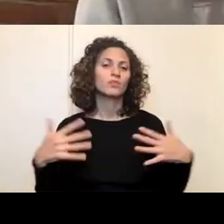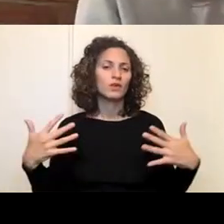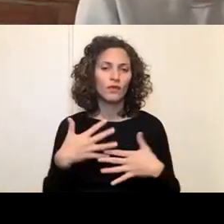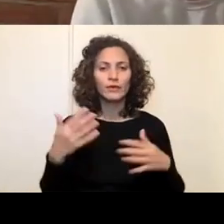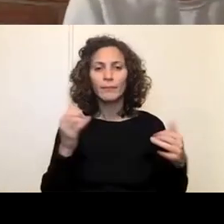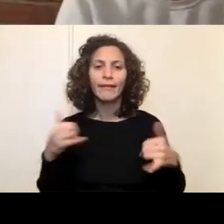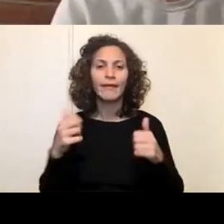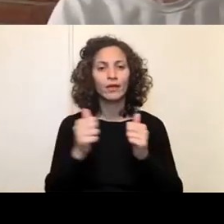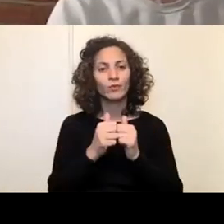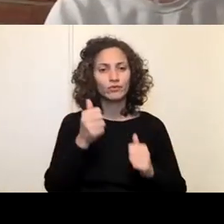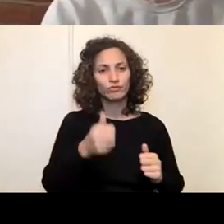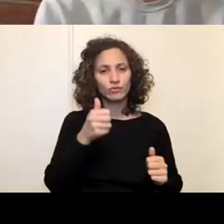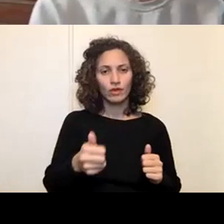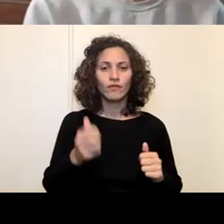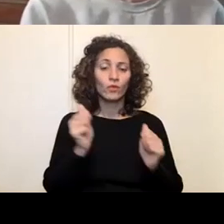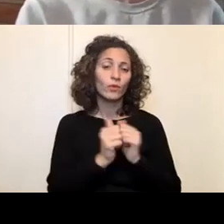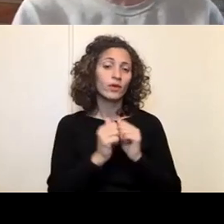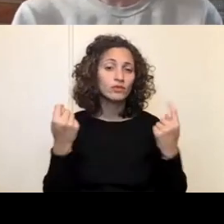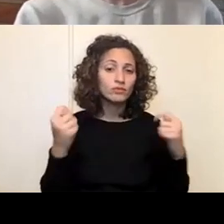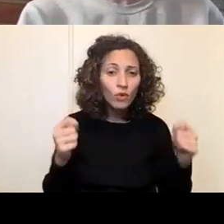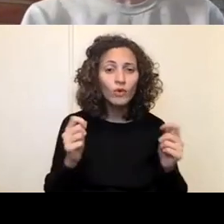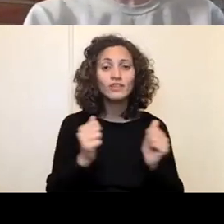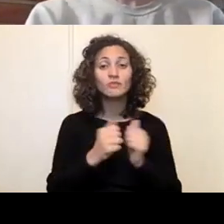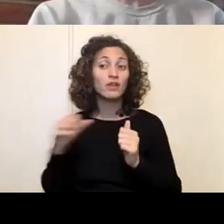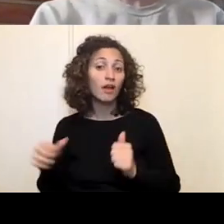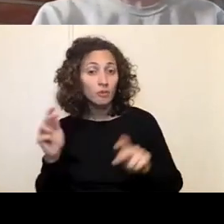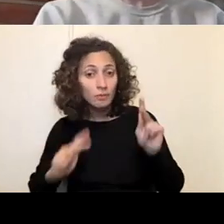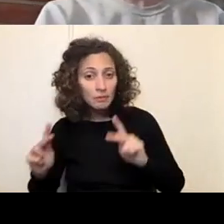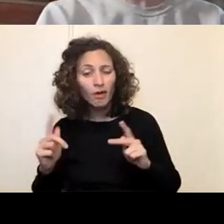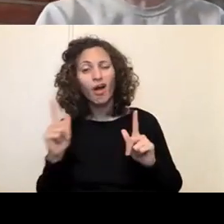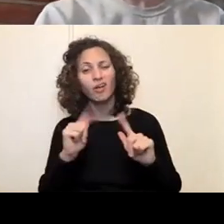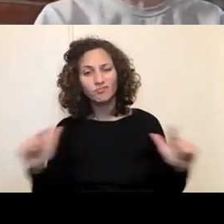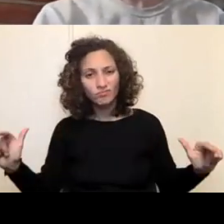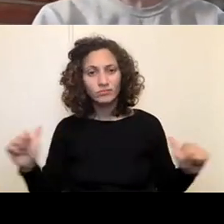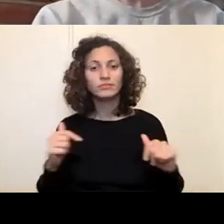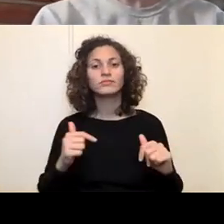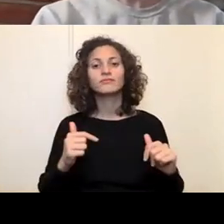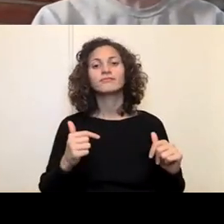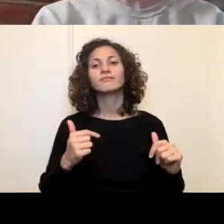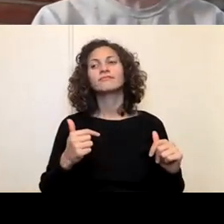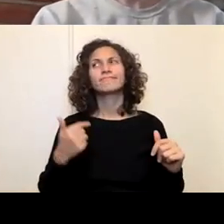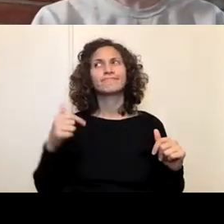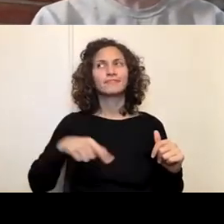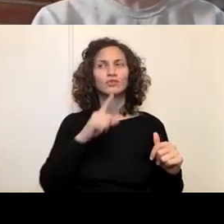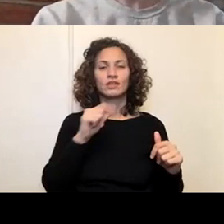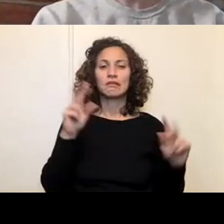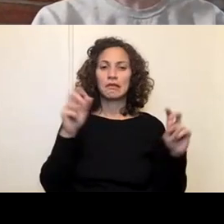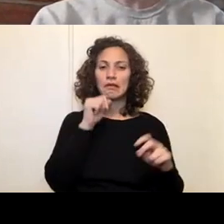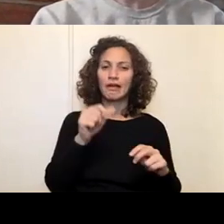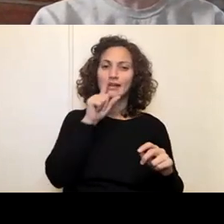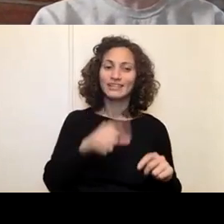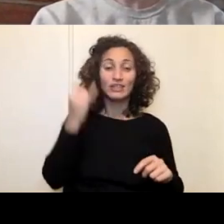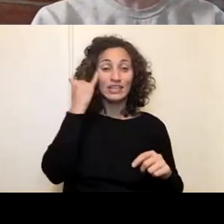around with yourself, with toys, with others, etc. I guess I'm giving a non-answer. If you don't know where to